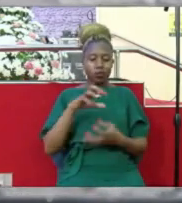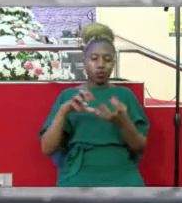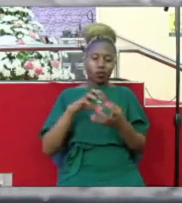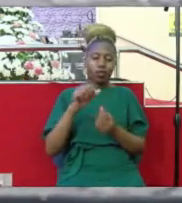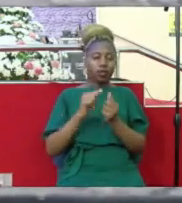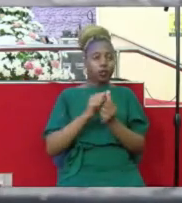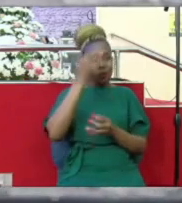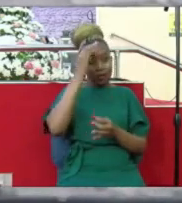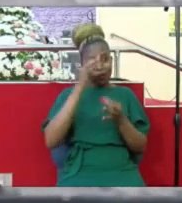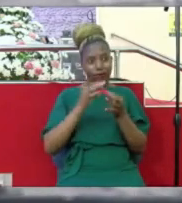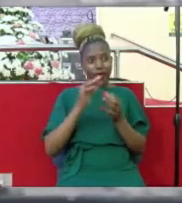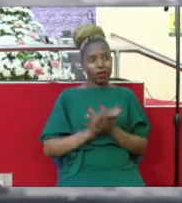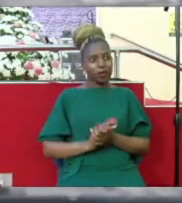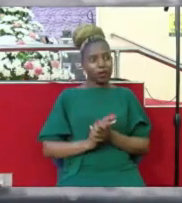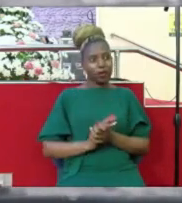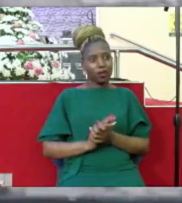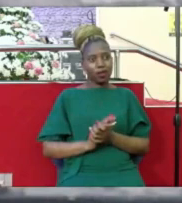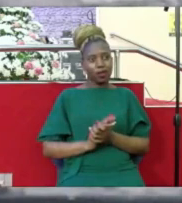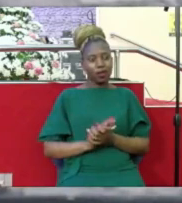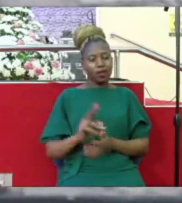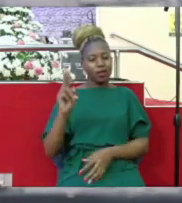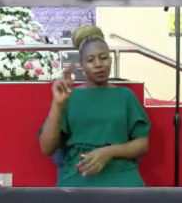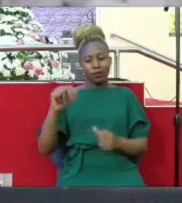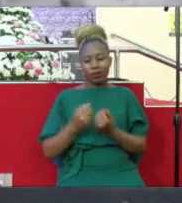There can be no miracle